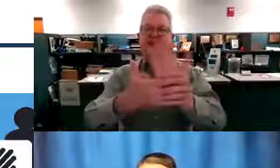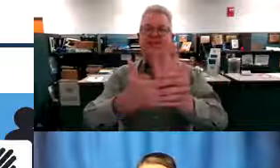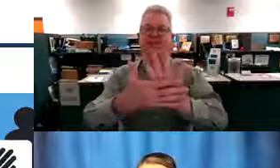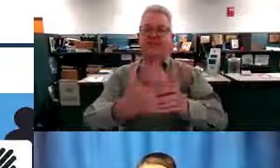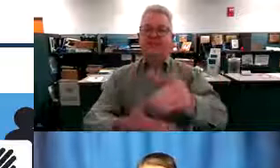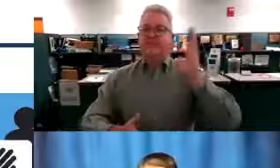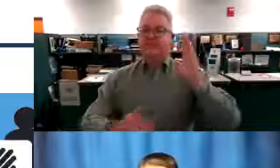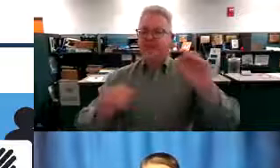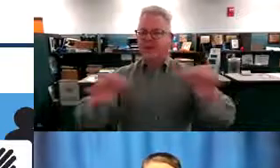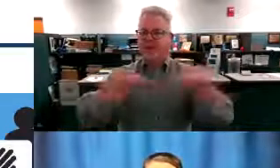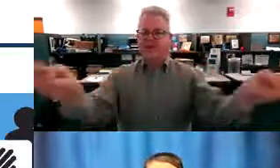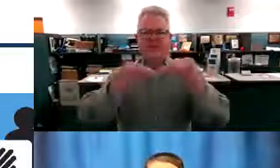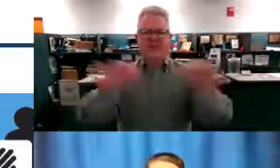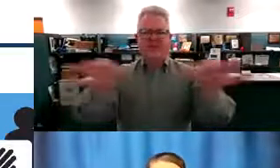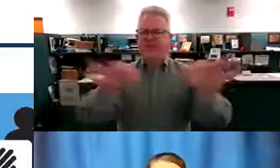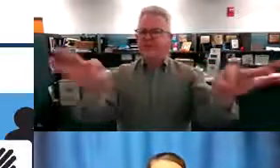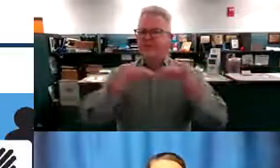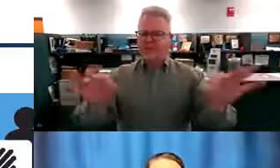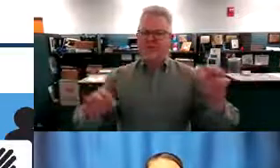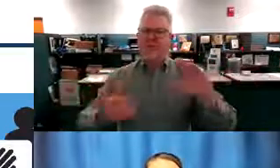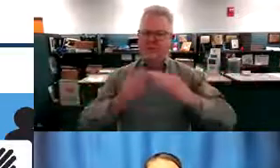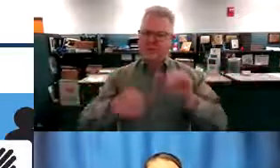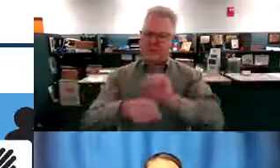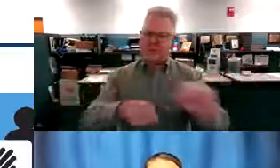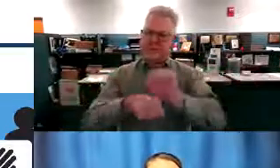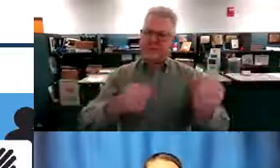the video phones. Also, you see